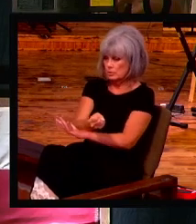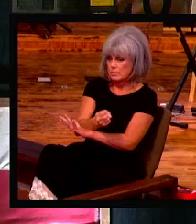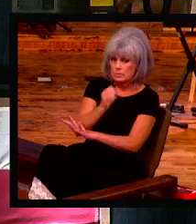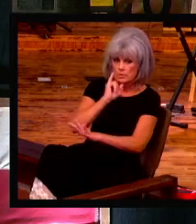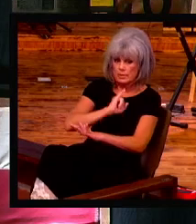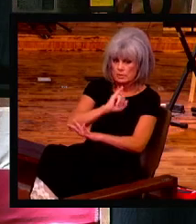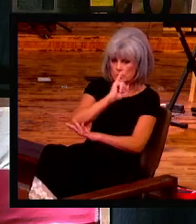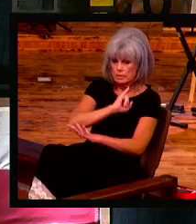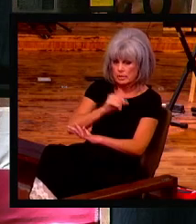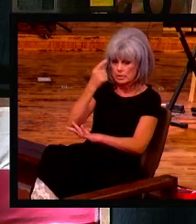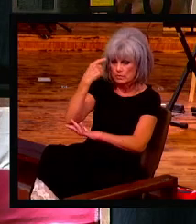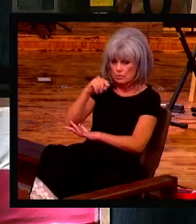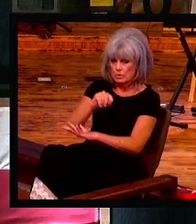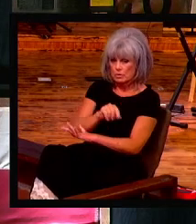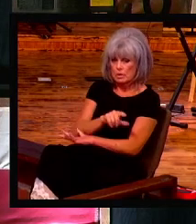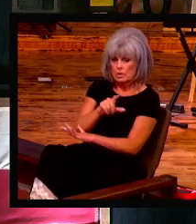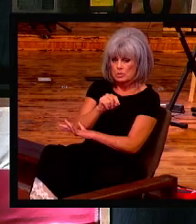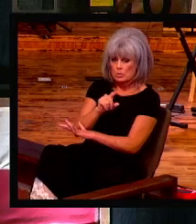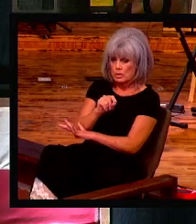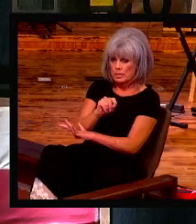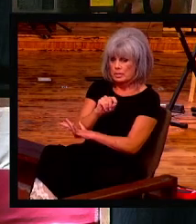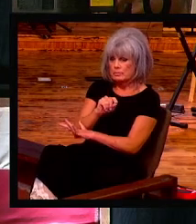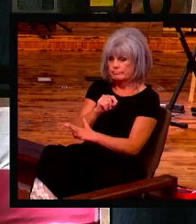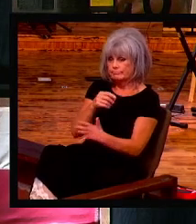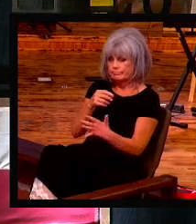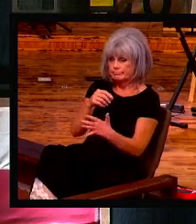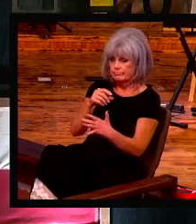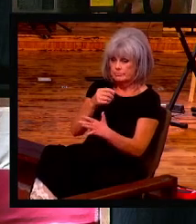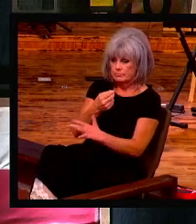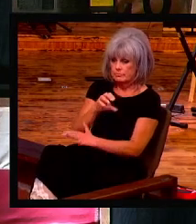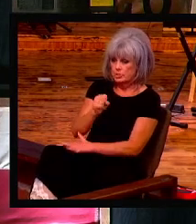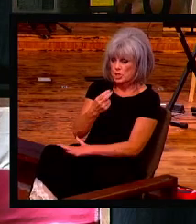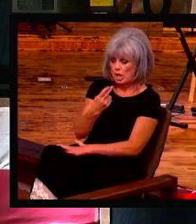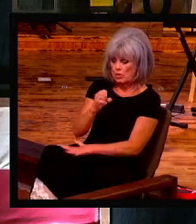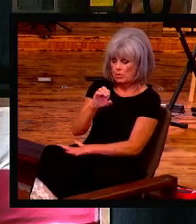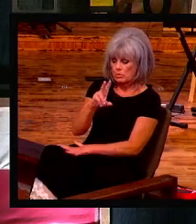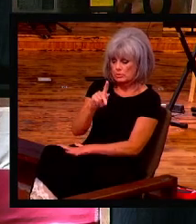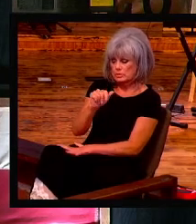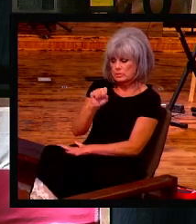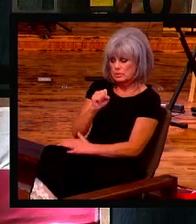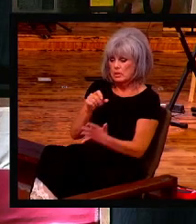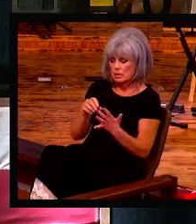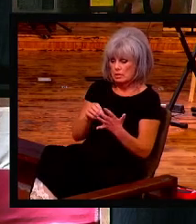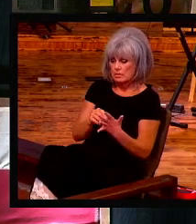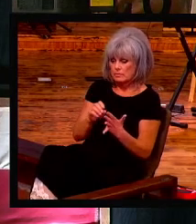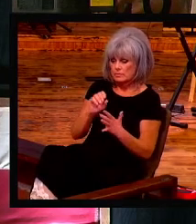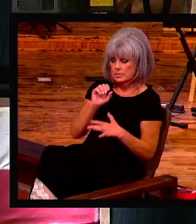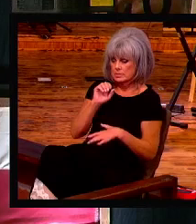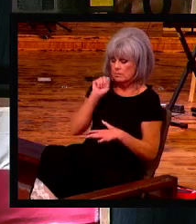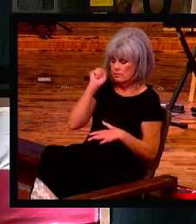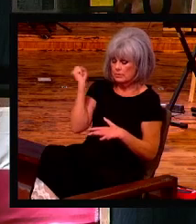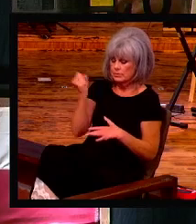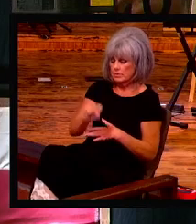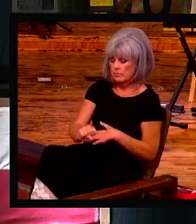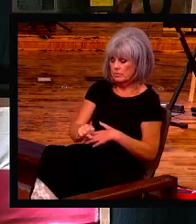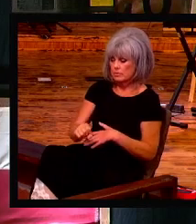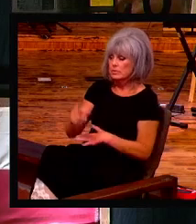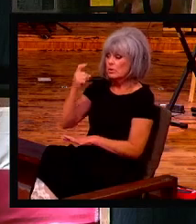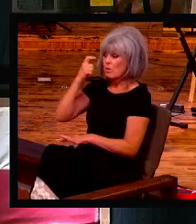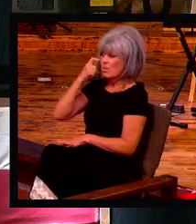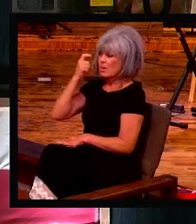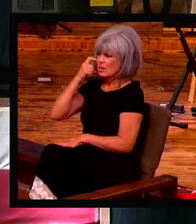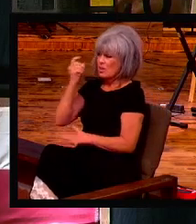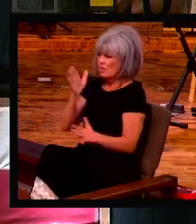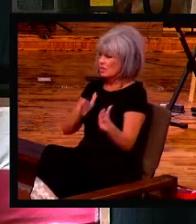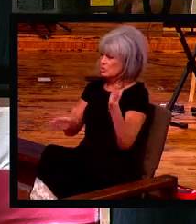of silver. They took Joseph to Egypt. So now, when you think about strategy, we just